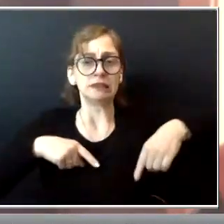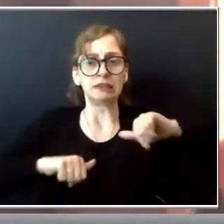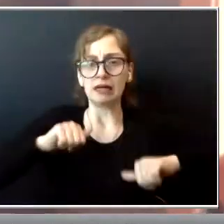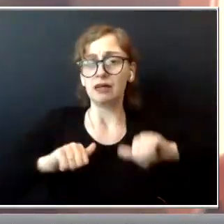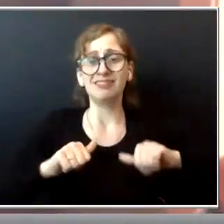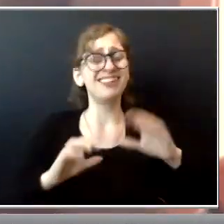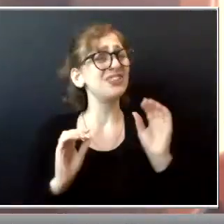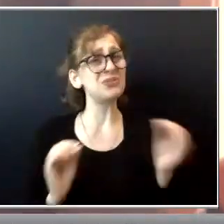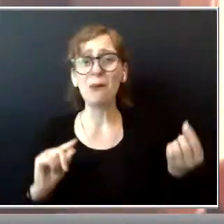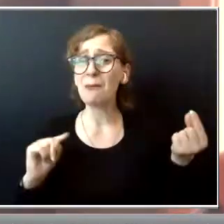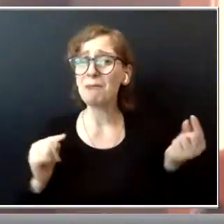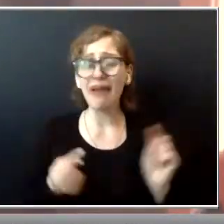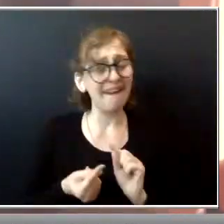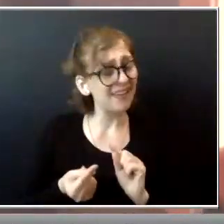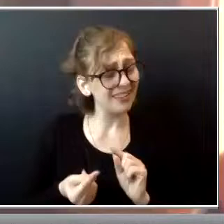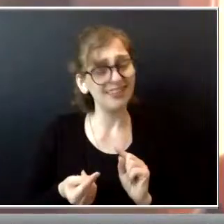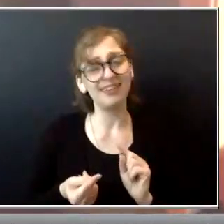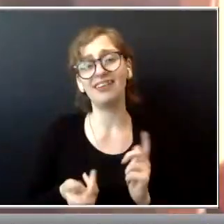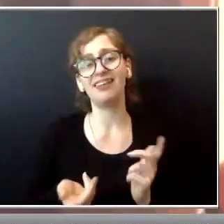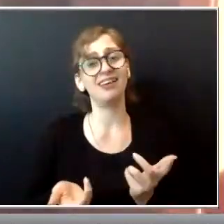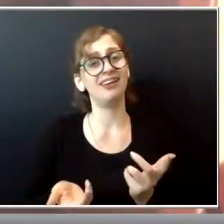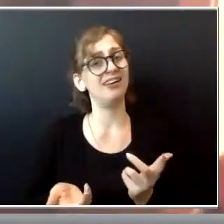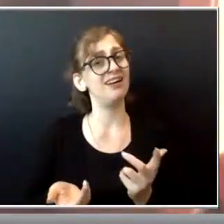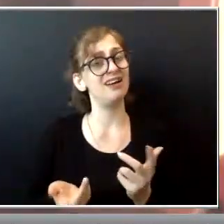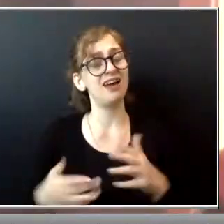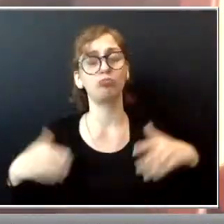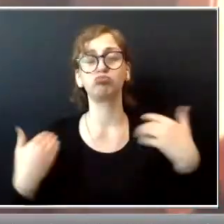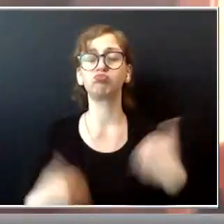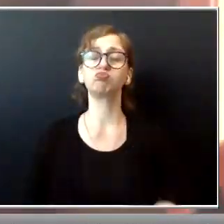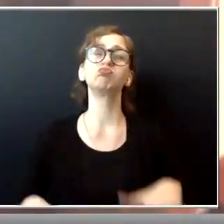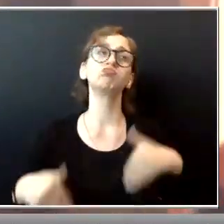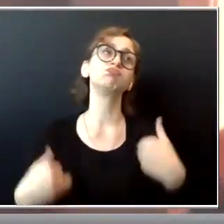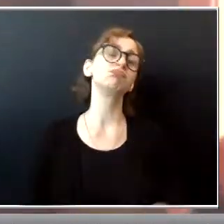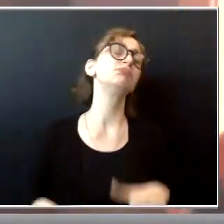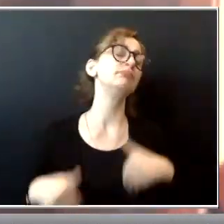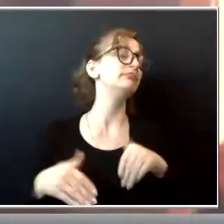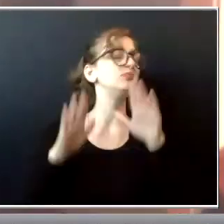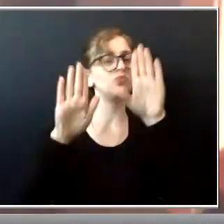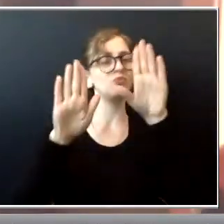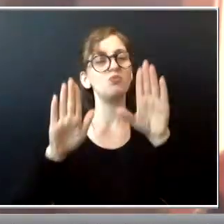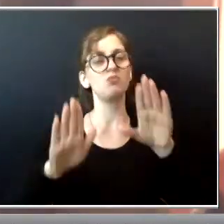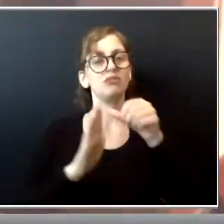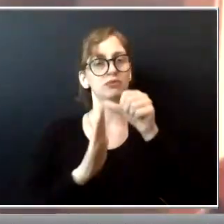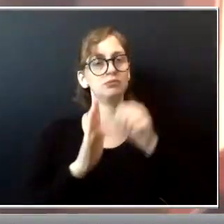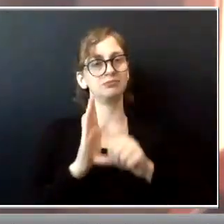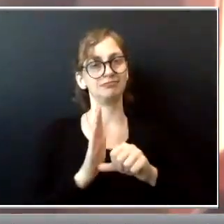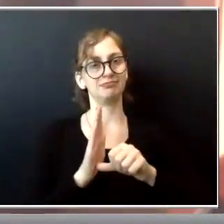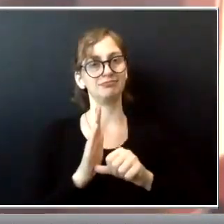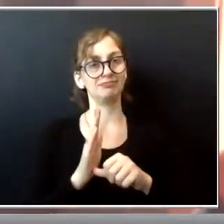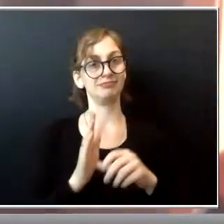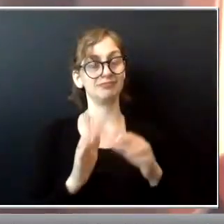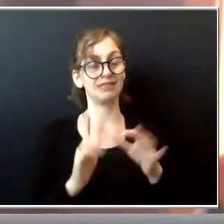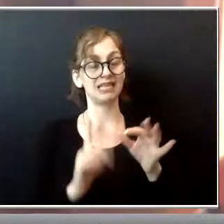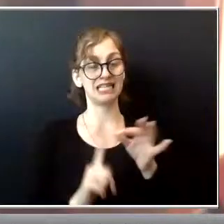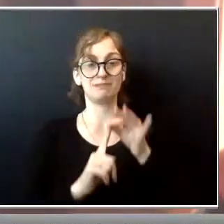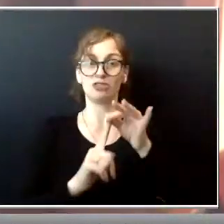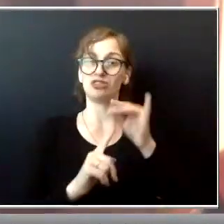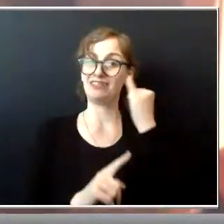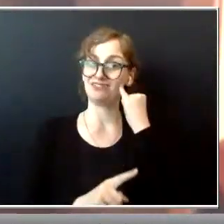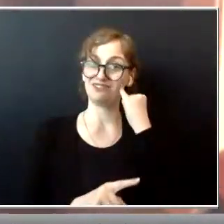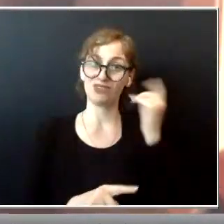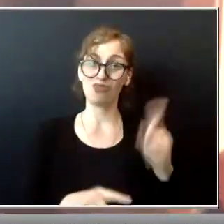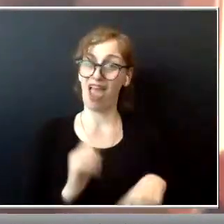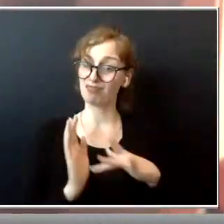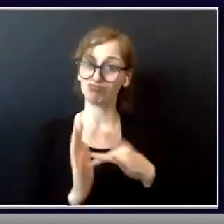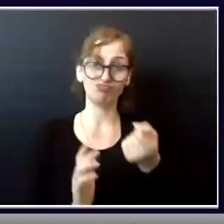involved, and it is a wonderful procedure, particularly to keep you off of blood